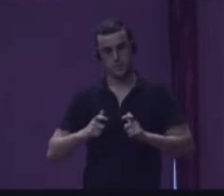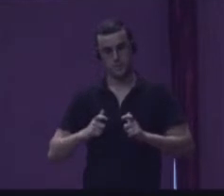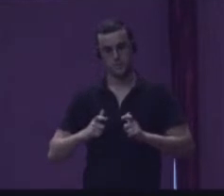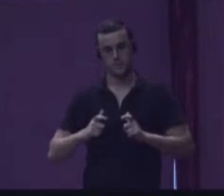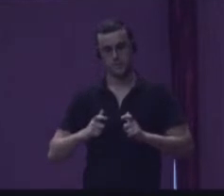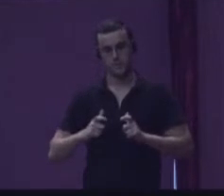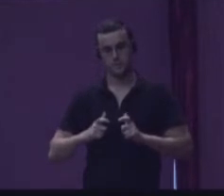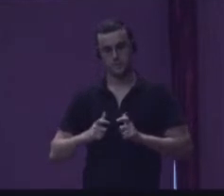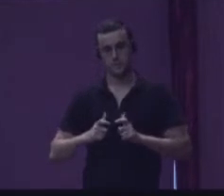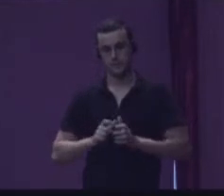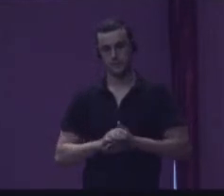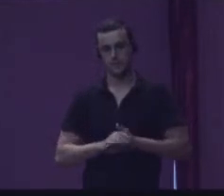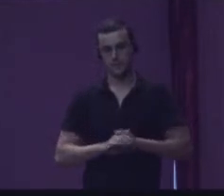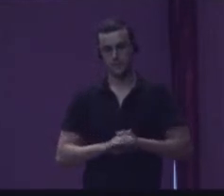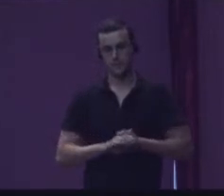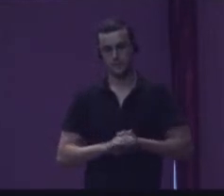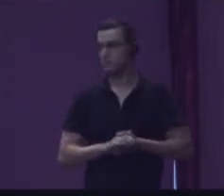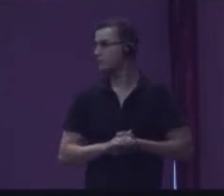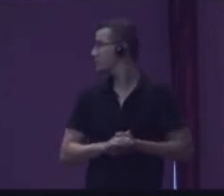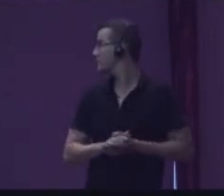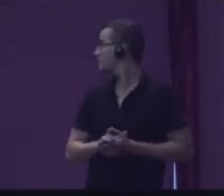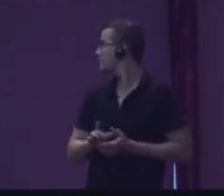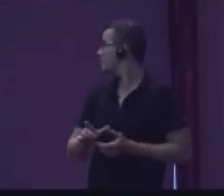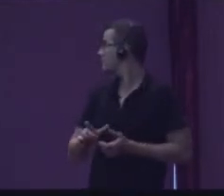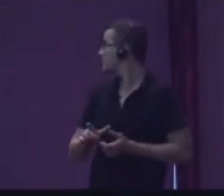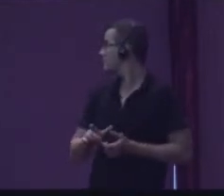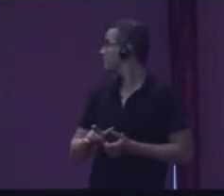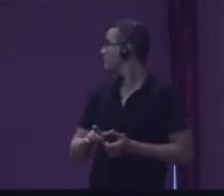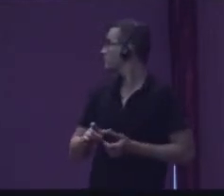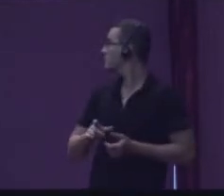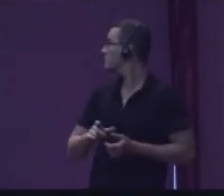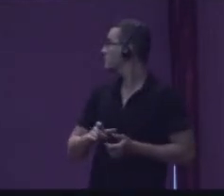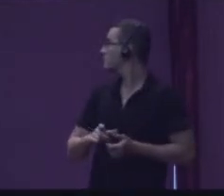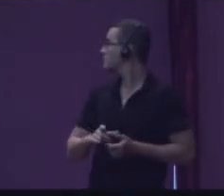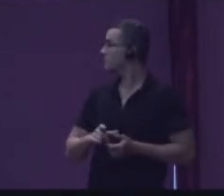comes in terms of the lower part of the body.